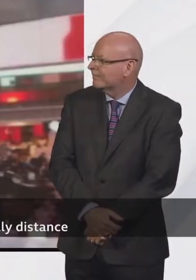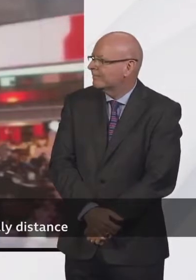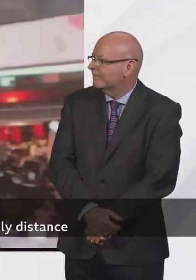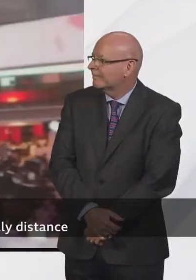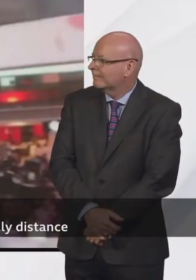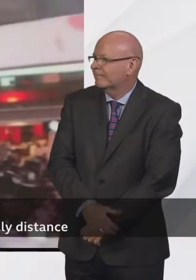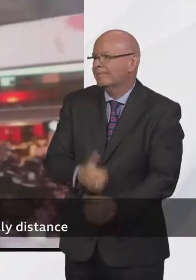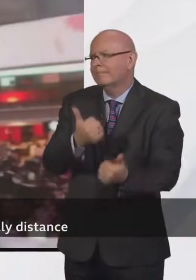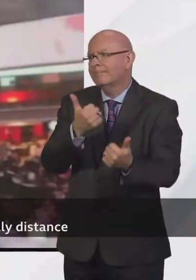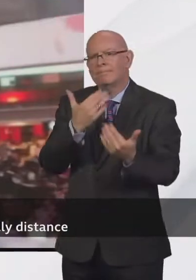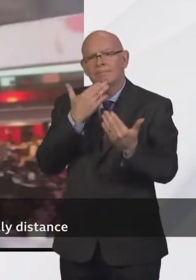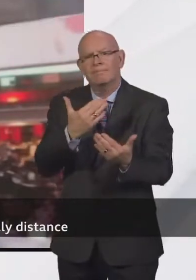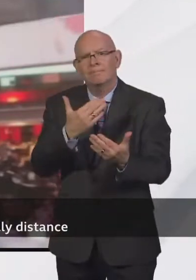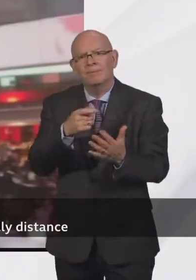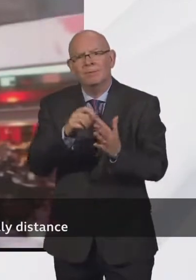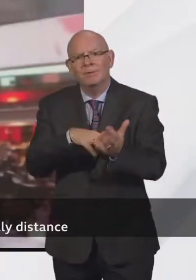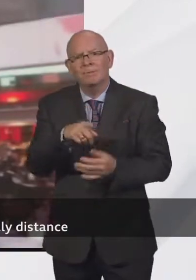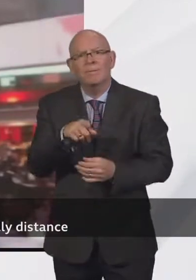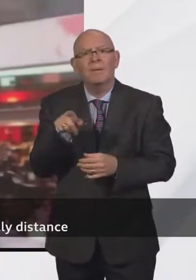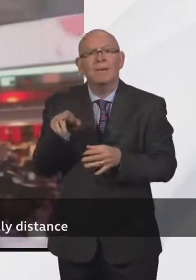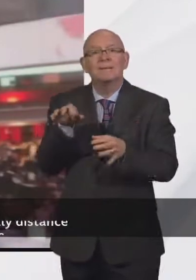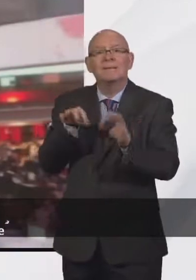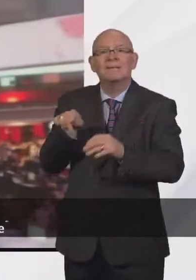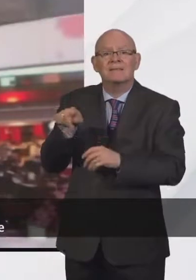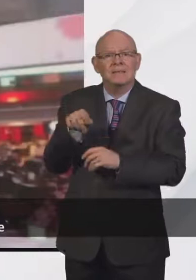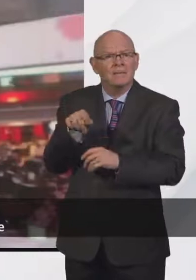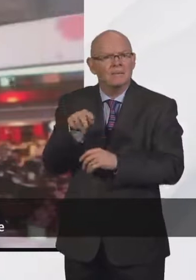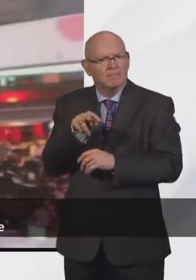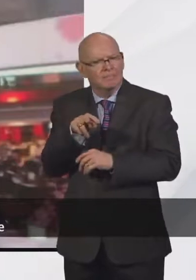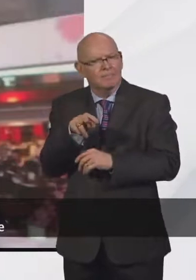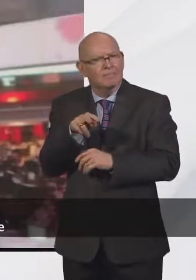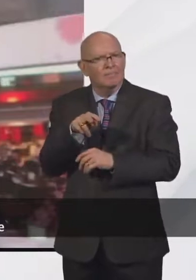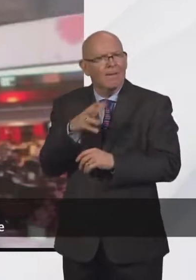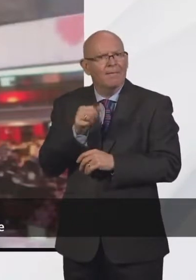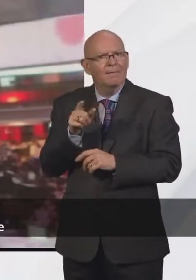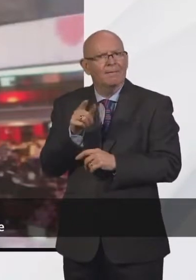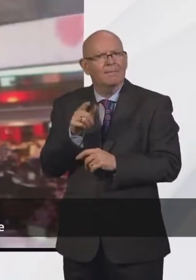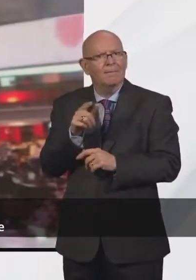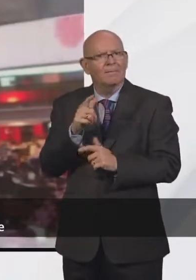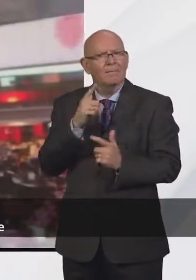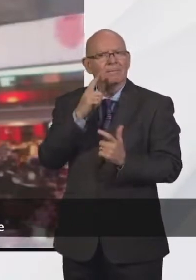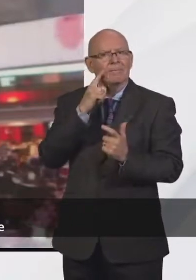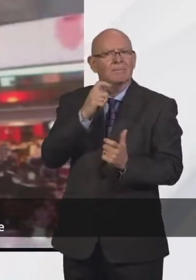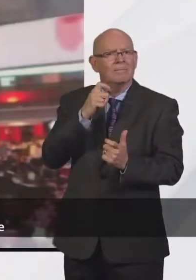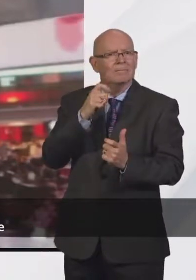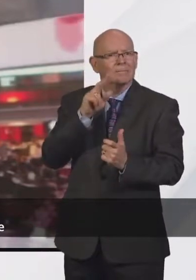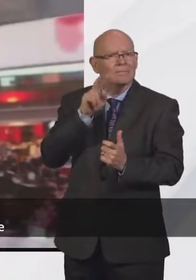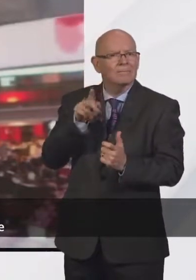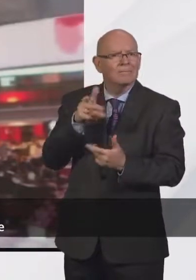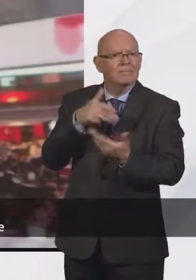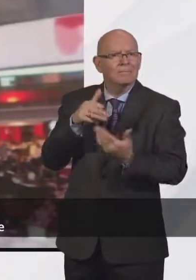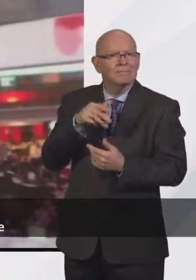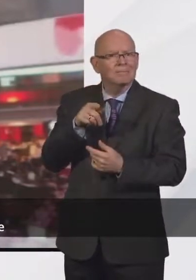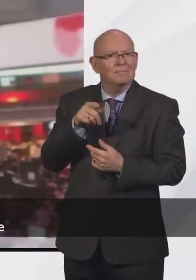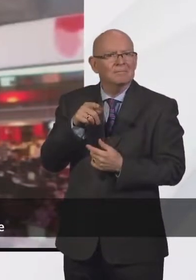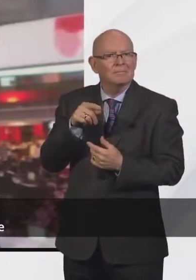responsibility whatever happens next? And Professor Whitty, you previously said very clearly you would like to see the 2 metre rule stay till